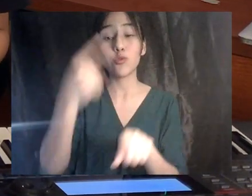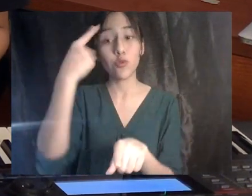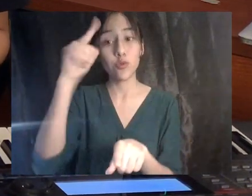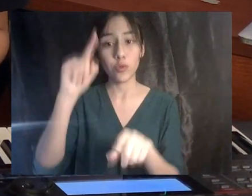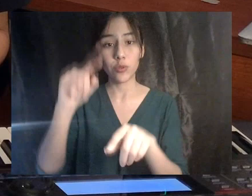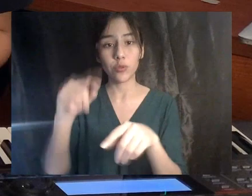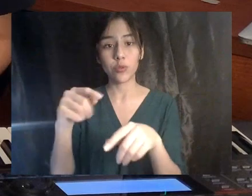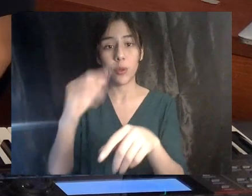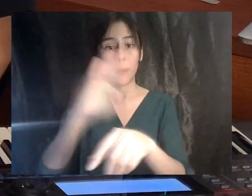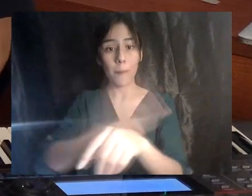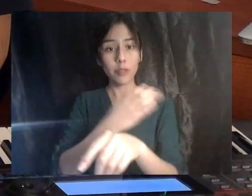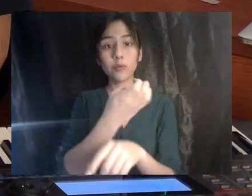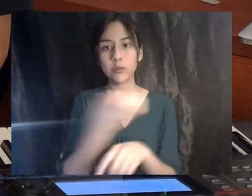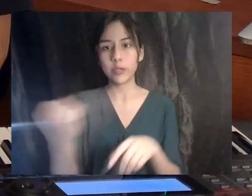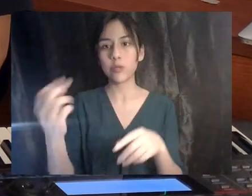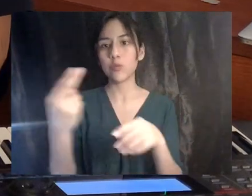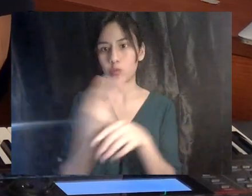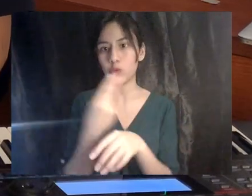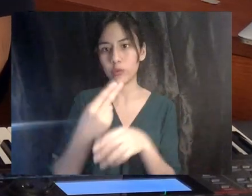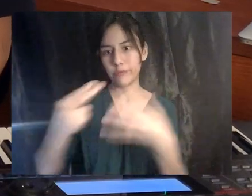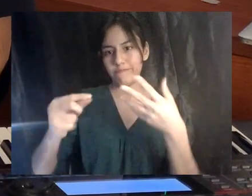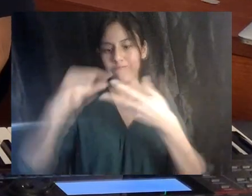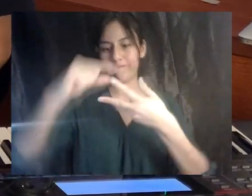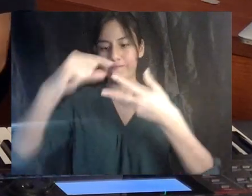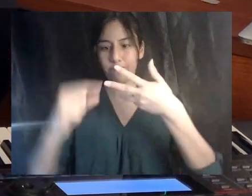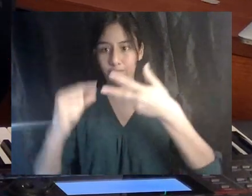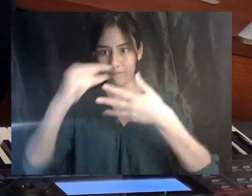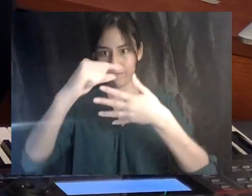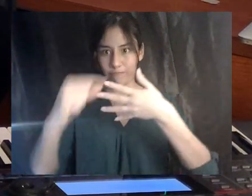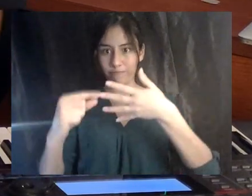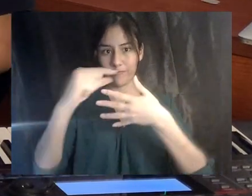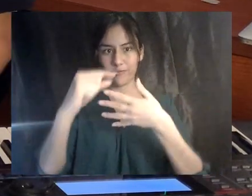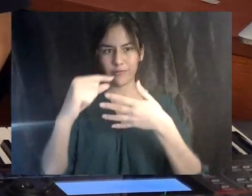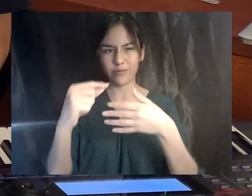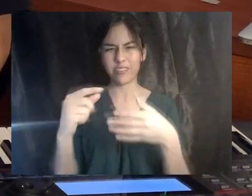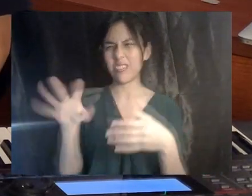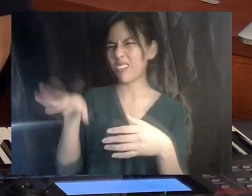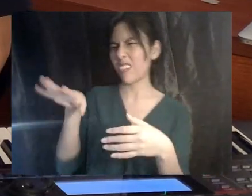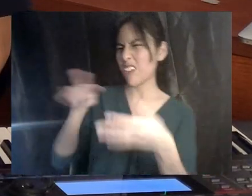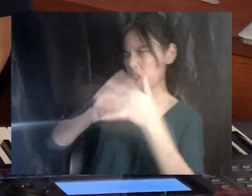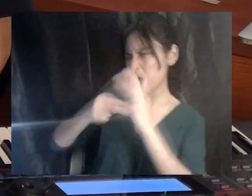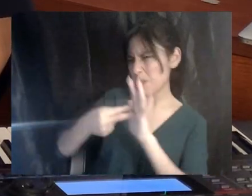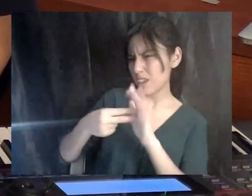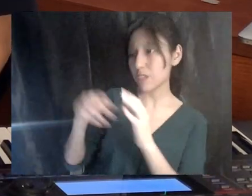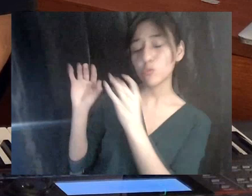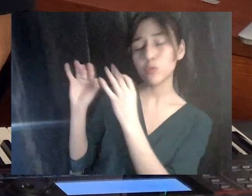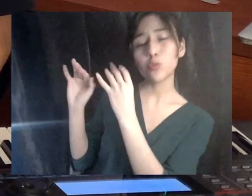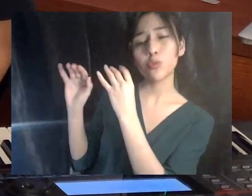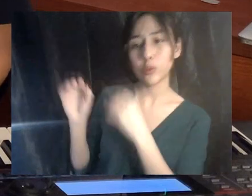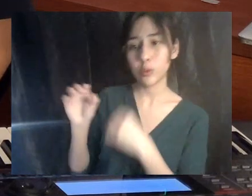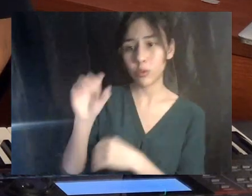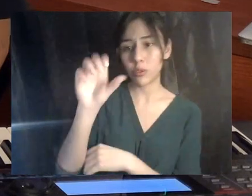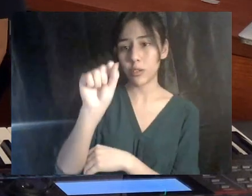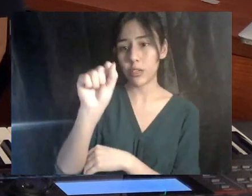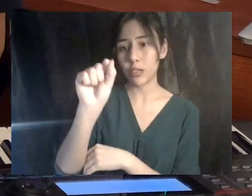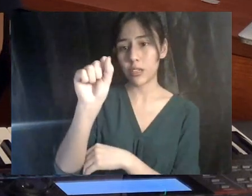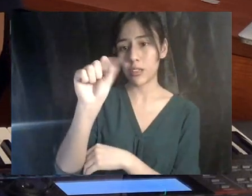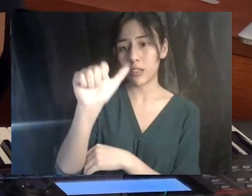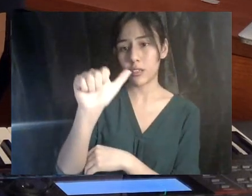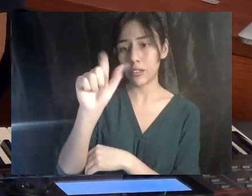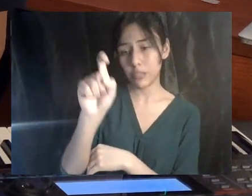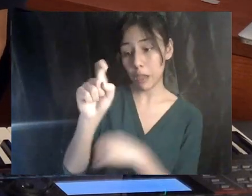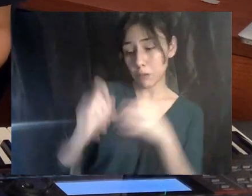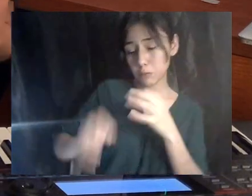that play higher range of notes. So, do you mean like a flute or a saxophone? Exactly. The flute and